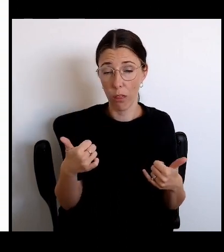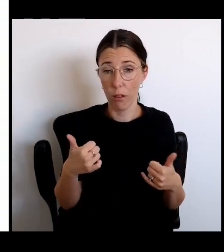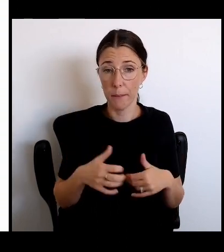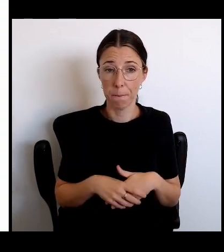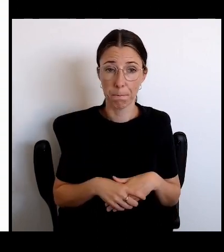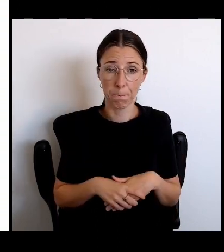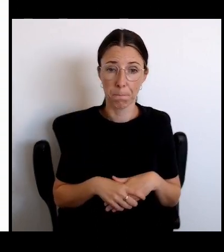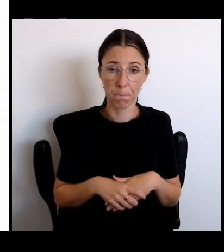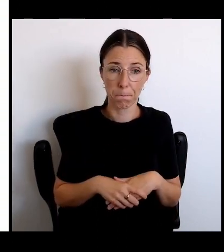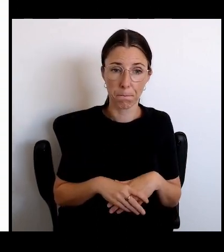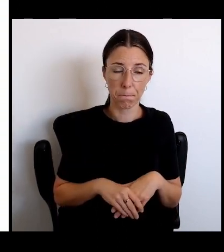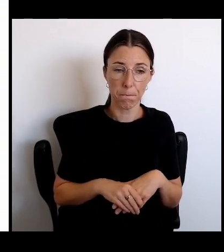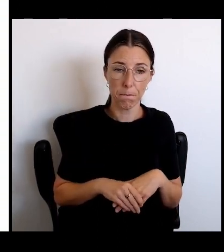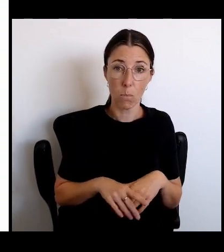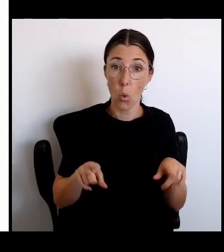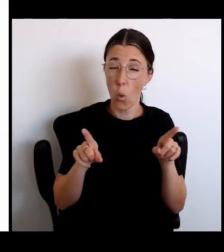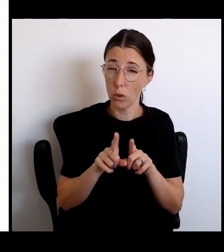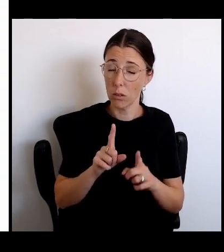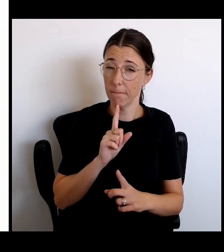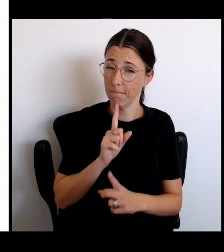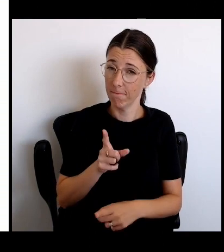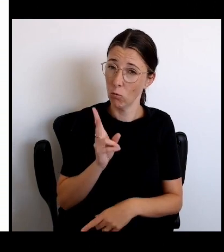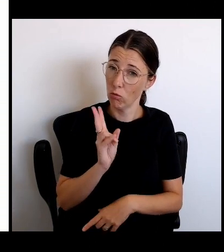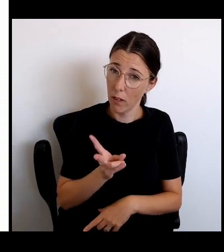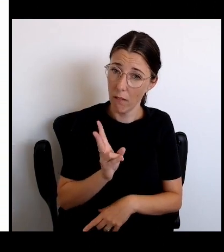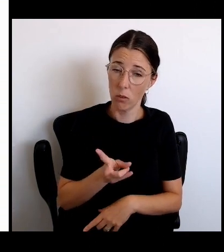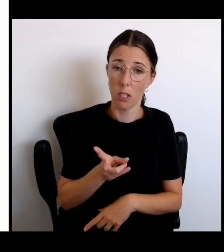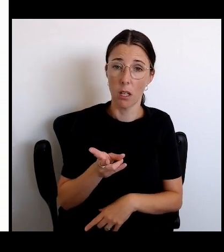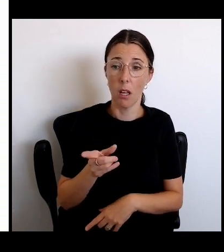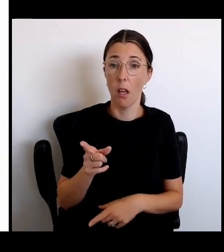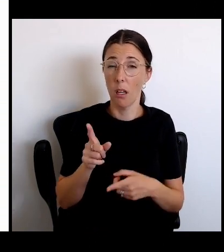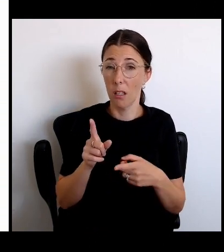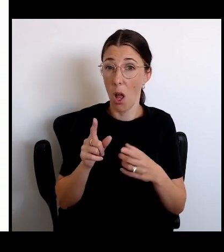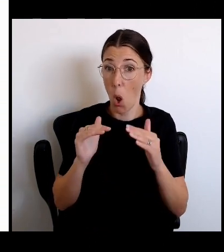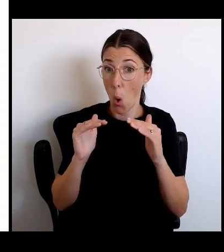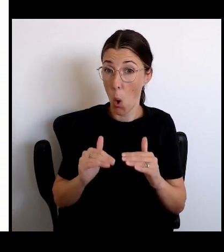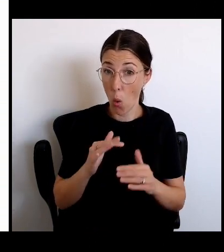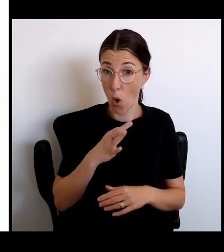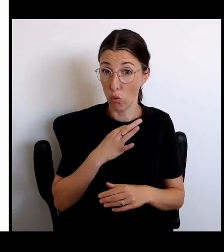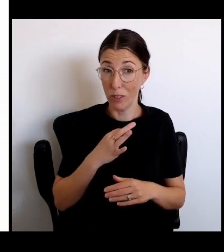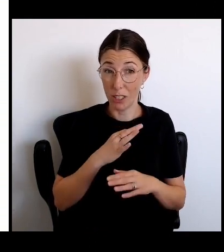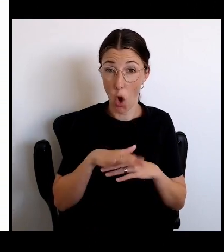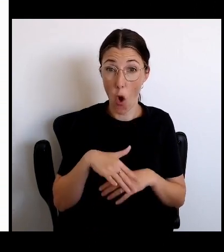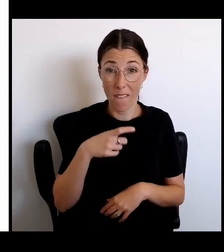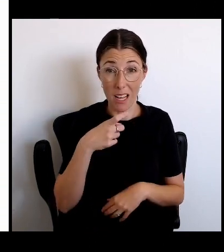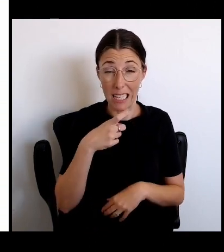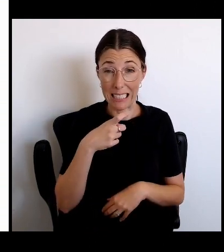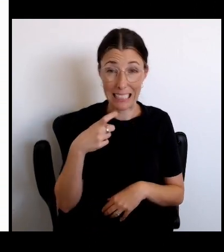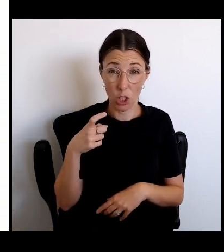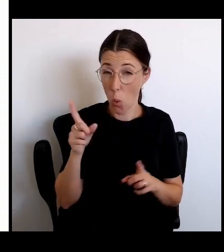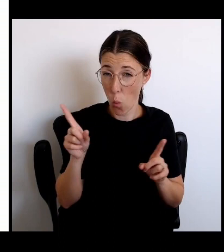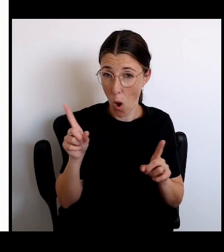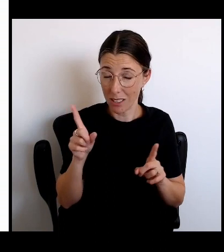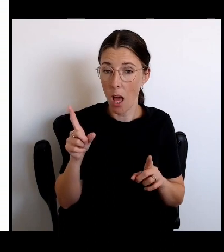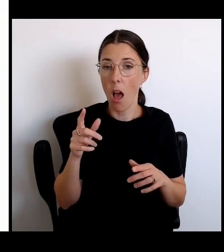And just reinforcing that staying at low risk of addiction means not owning your own vape. So we're not saying that it's